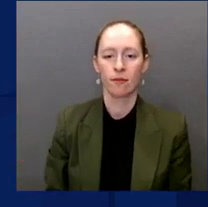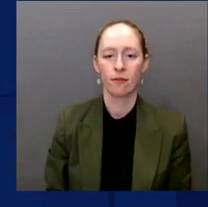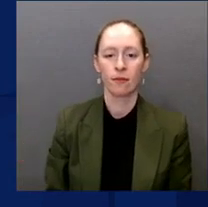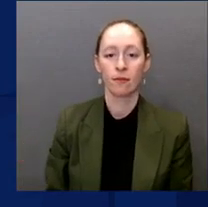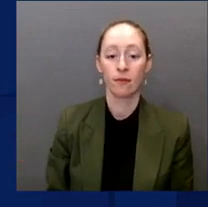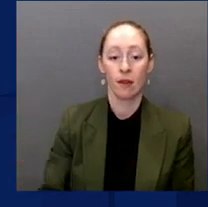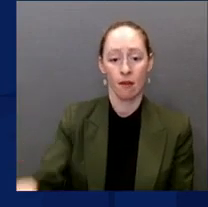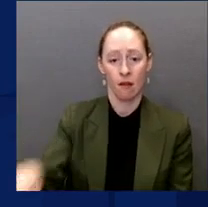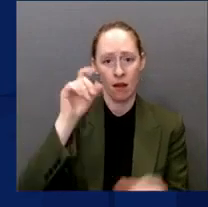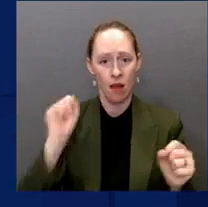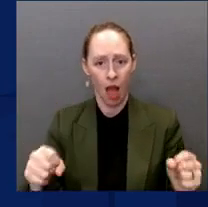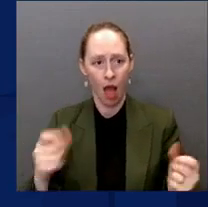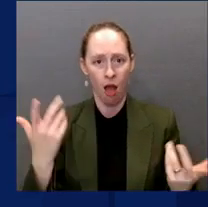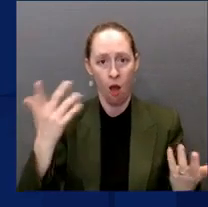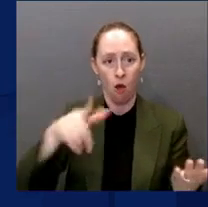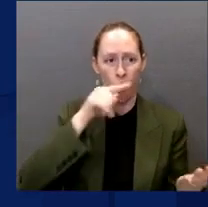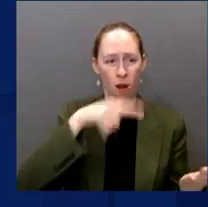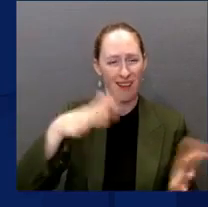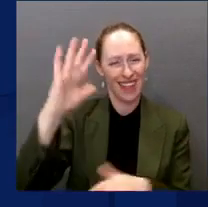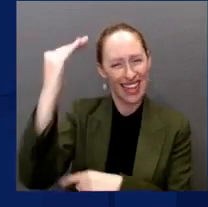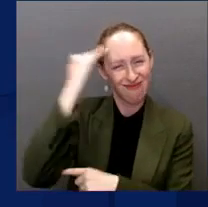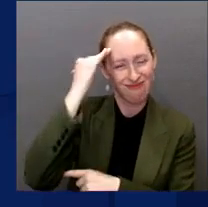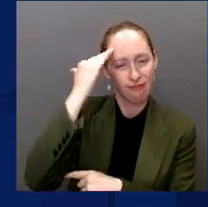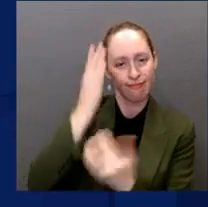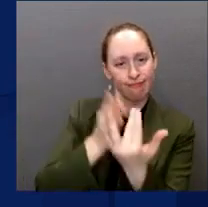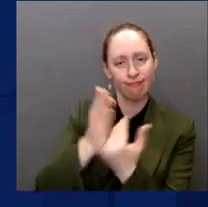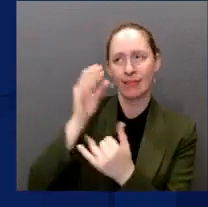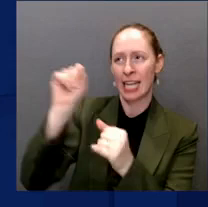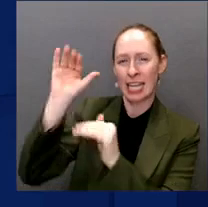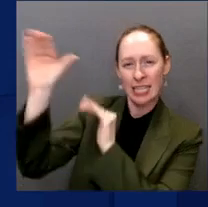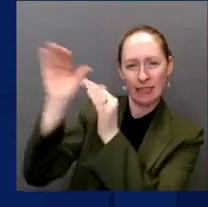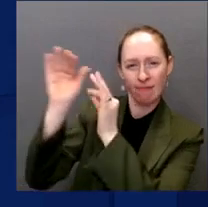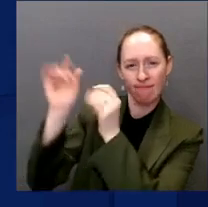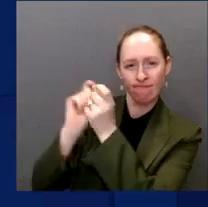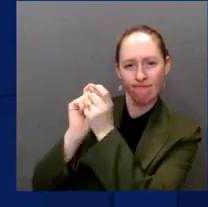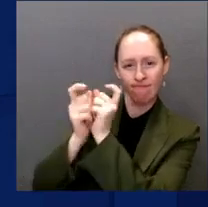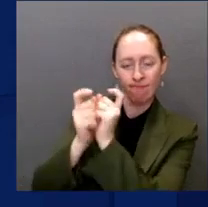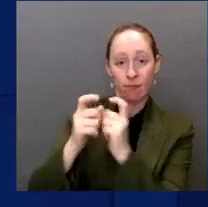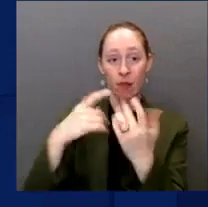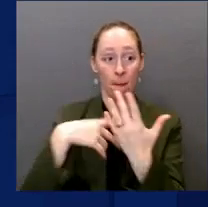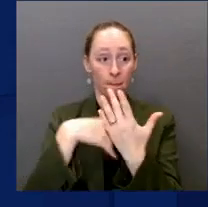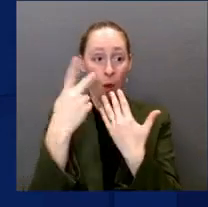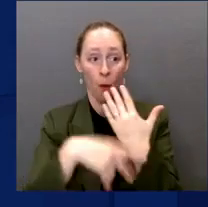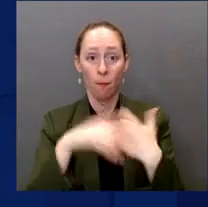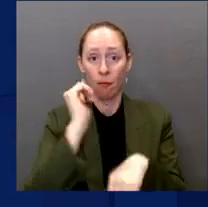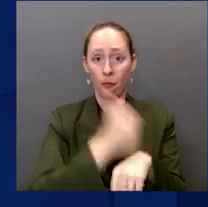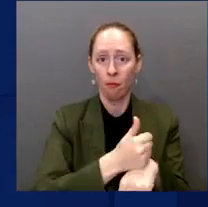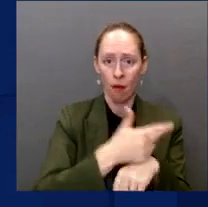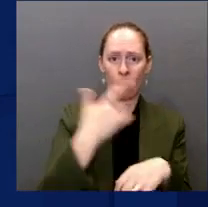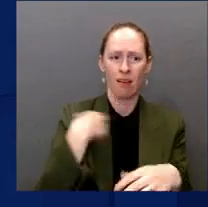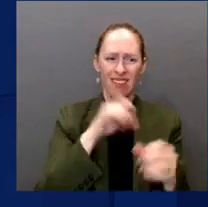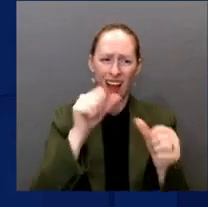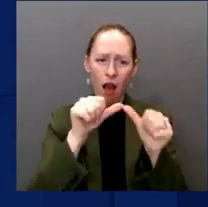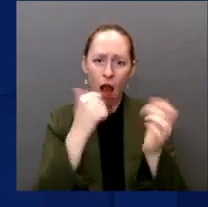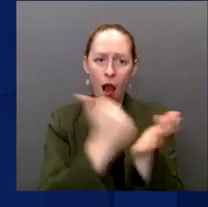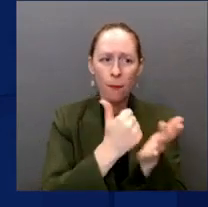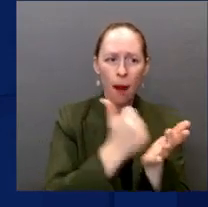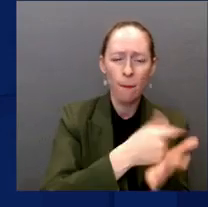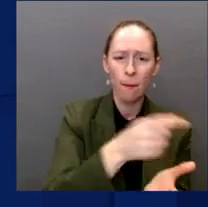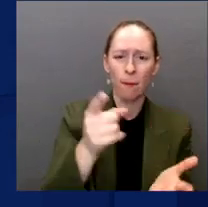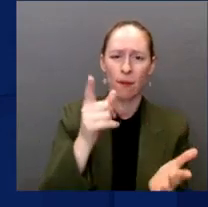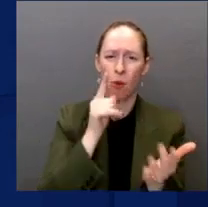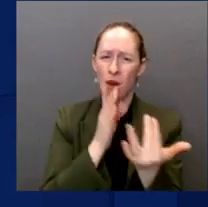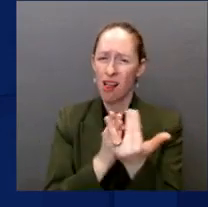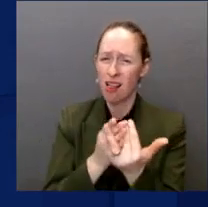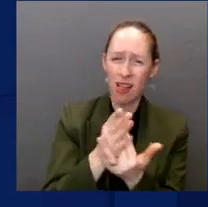helped so many people, and to create solutions that ensure that no one in a country with the most abundant